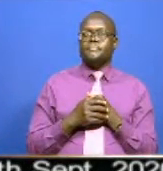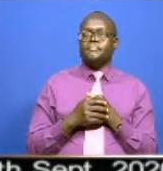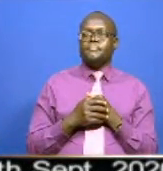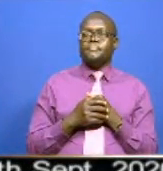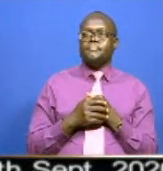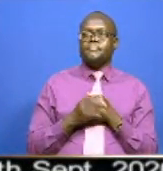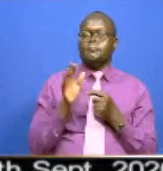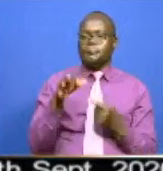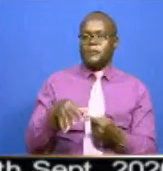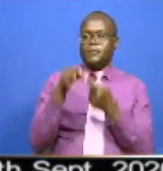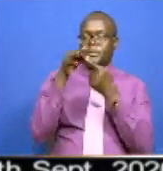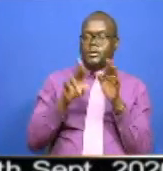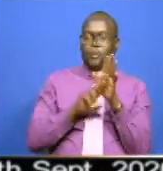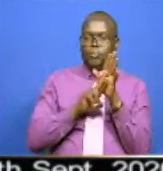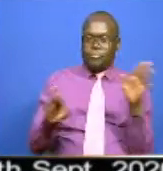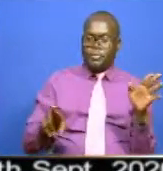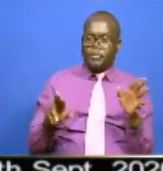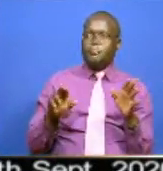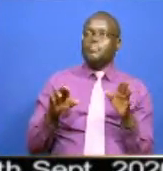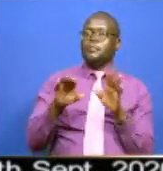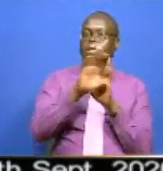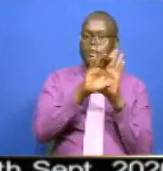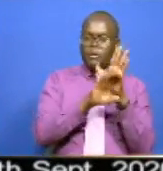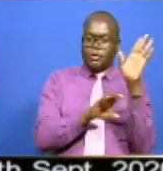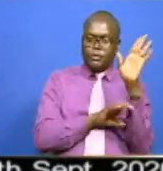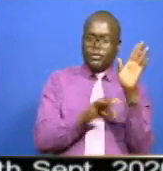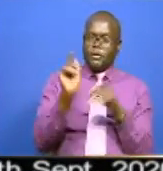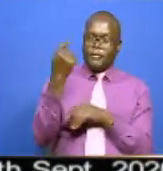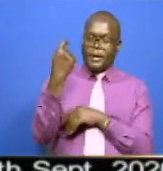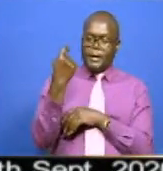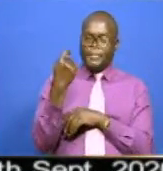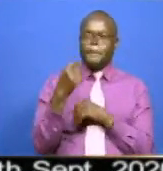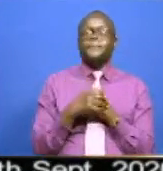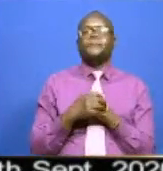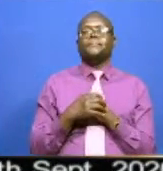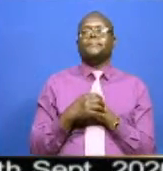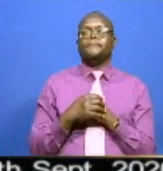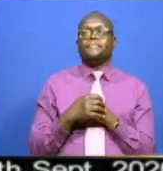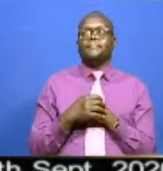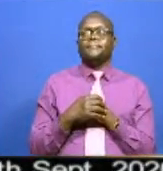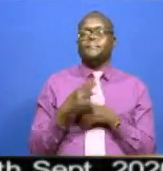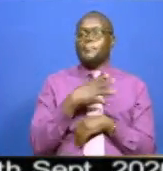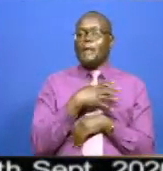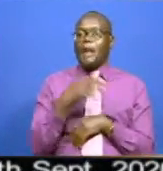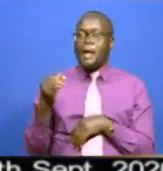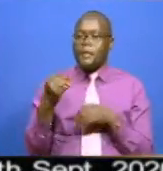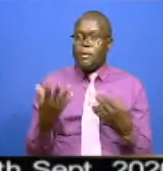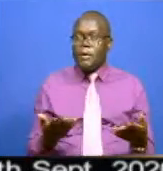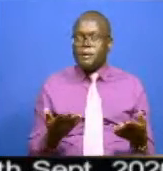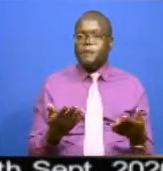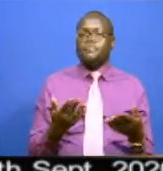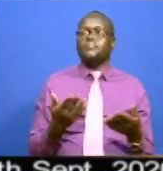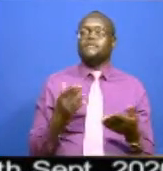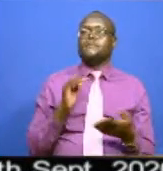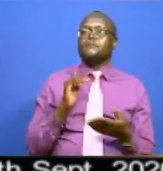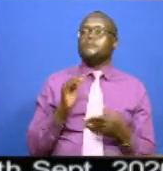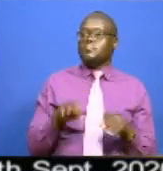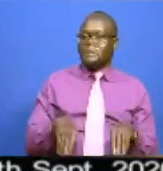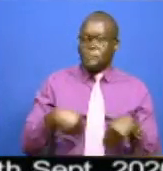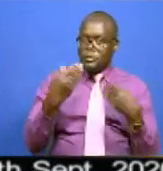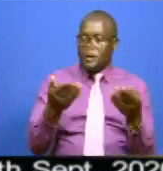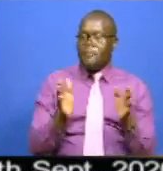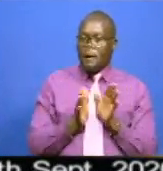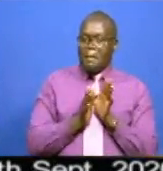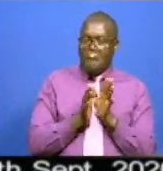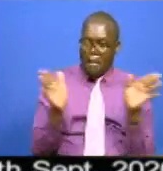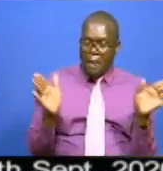the special reference to the Constitution of Kenya, and to accord to the